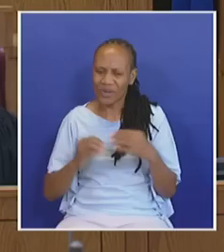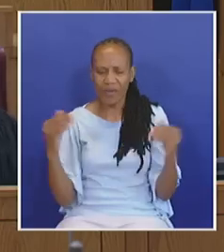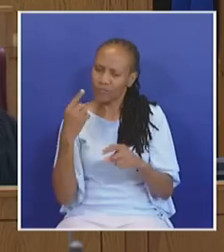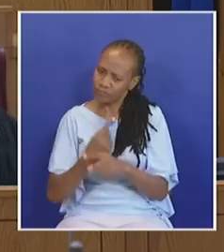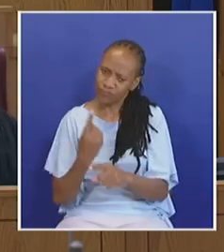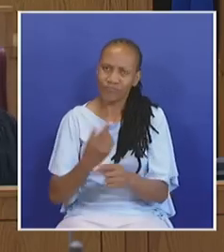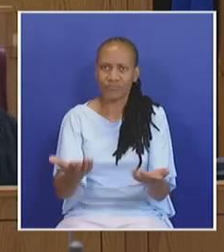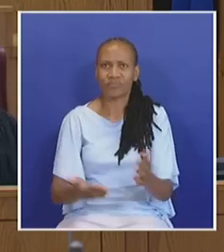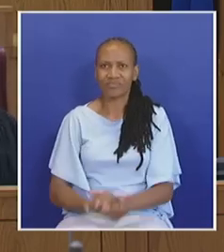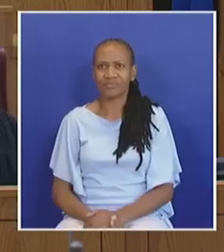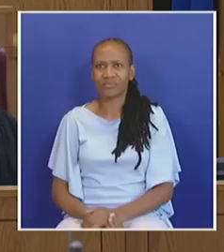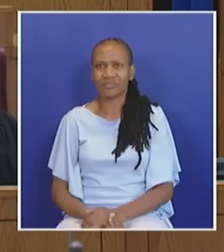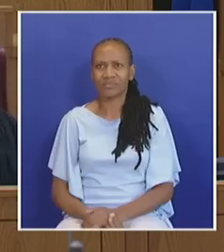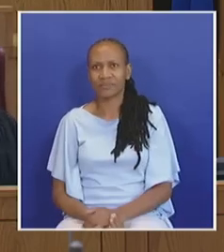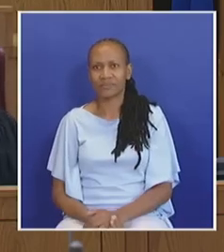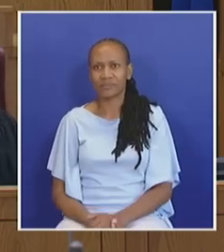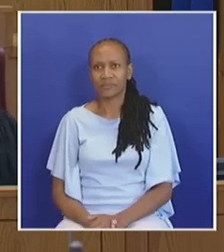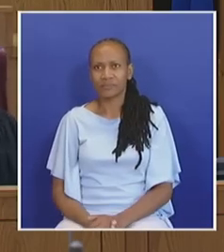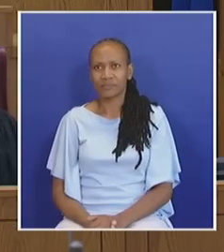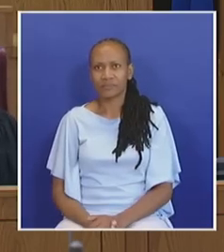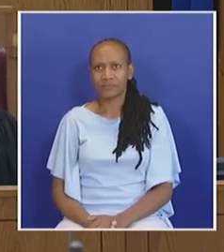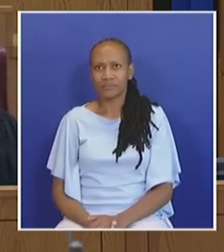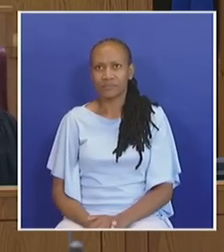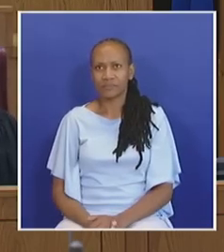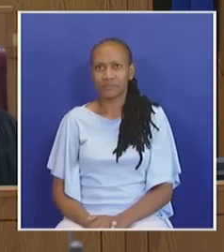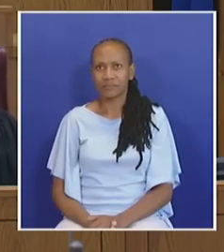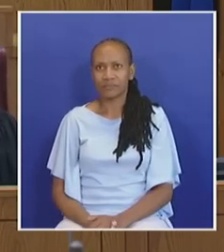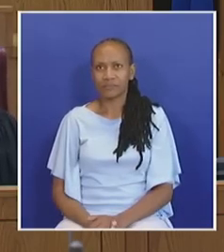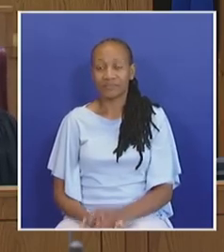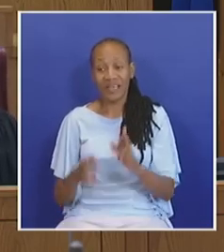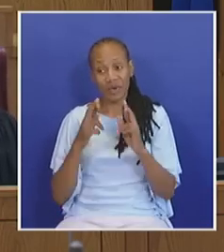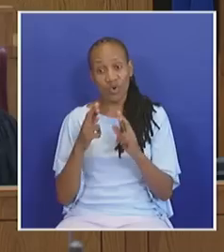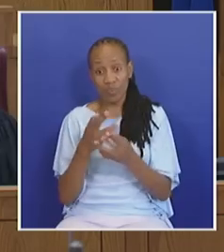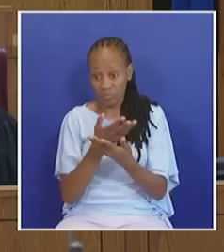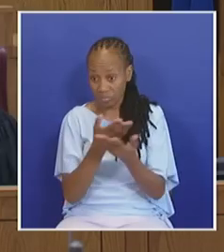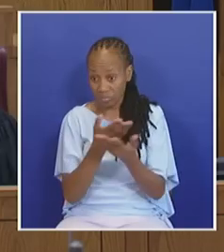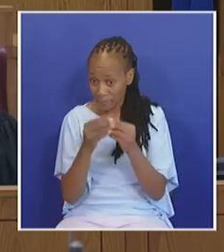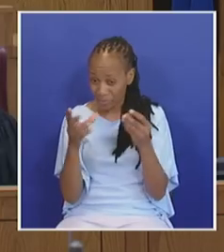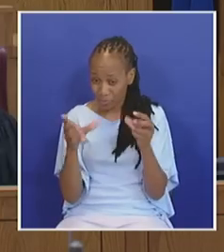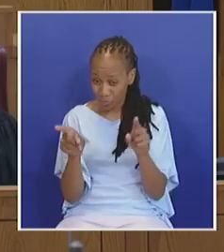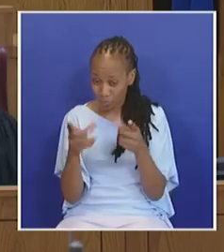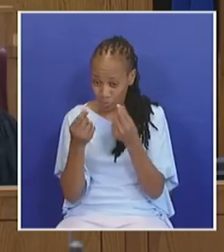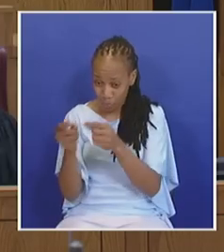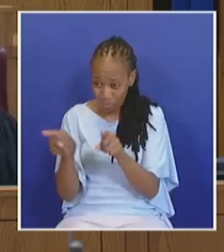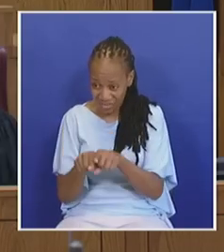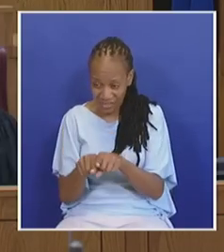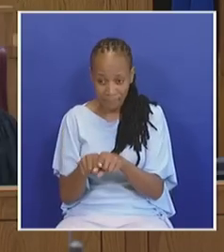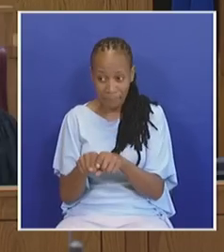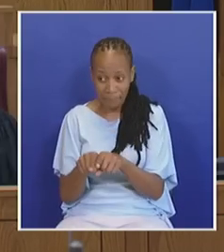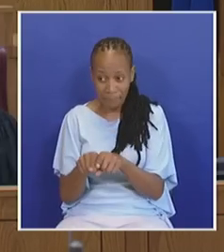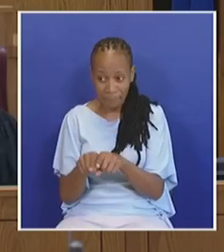So I do not wish members to do what Honorable Mkwena is doing. Honorable Manopole, please